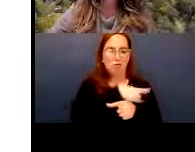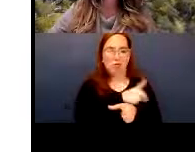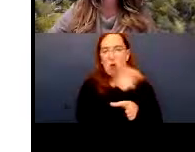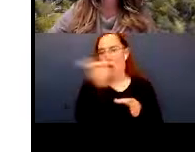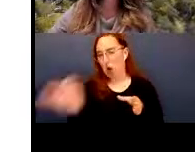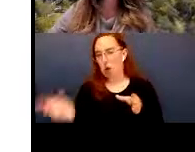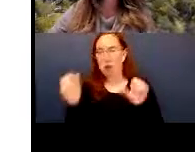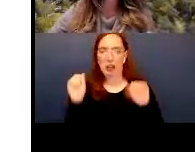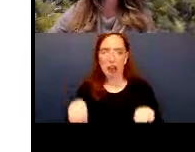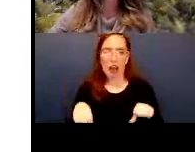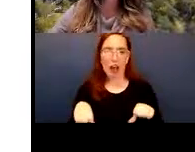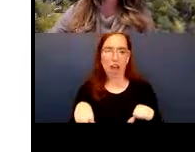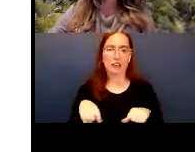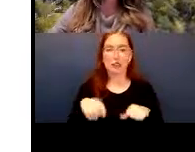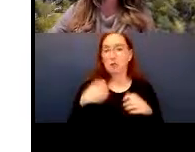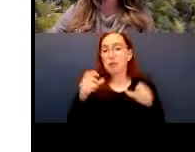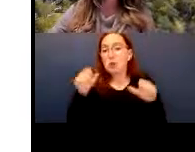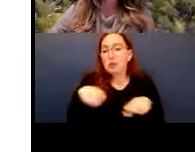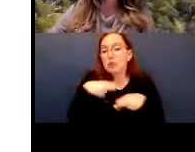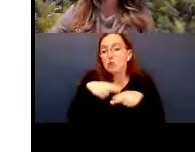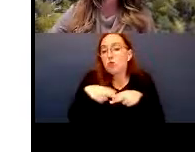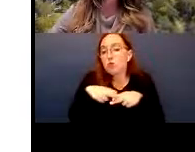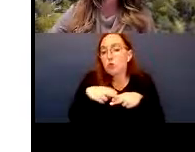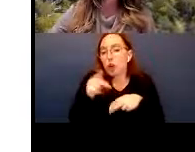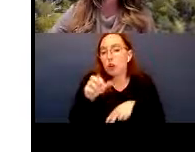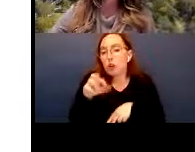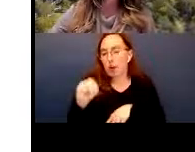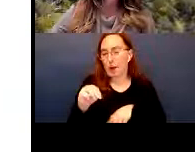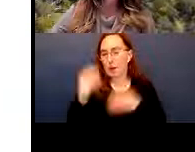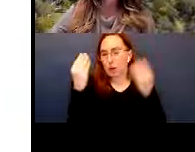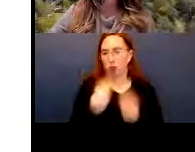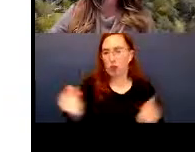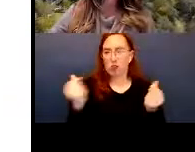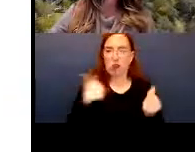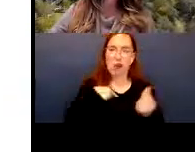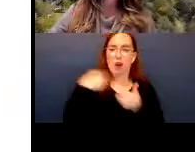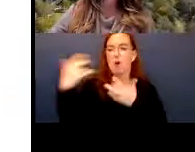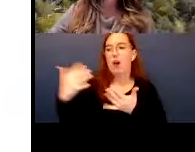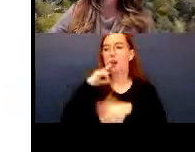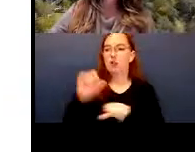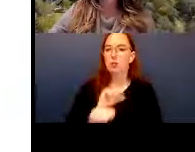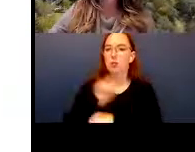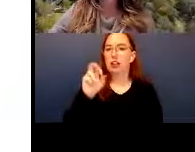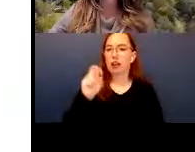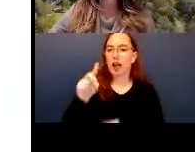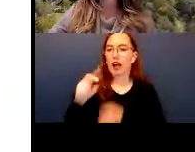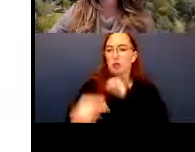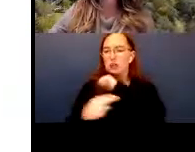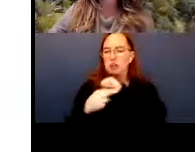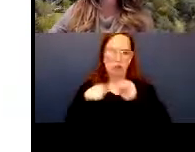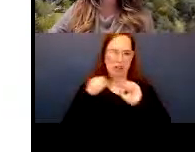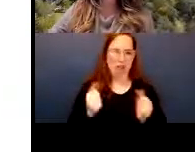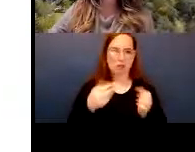And could be a shorter-term solution than waiting on the land bridge if that was the desired direction.